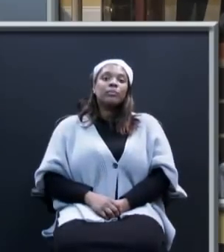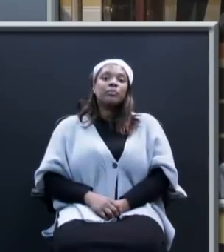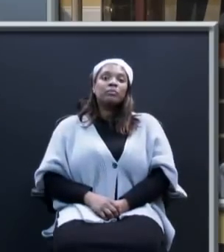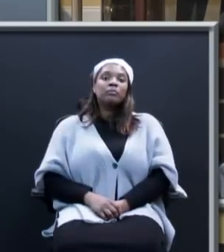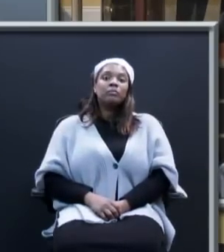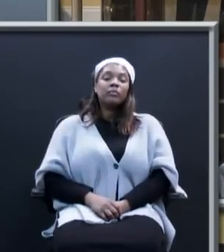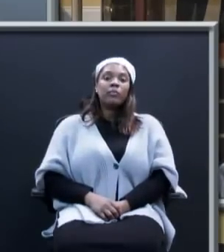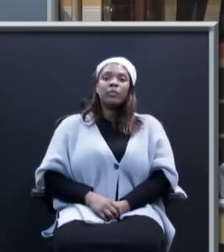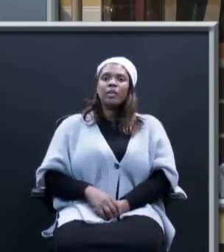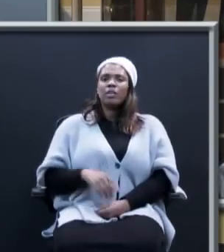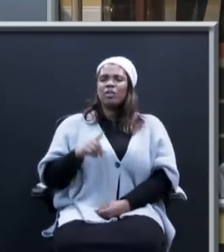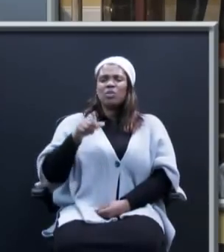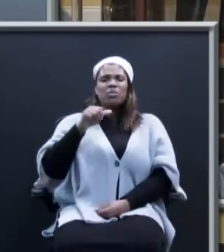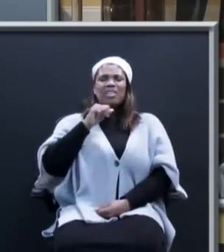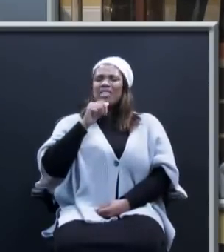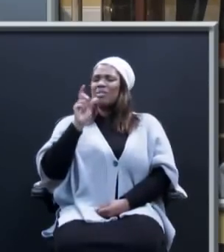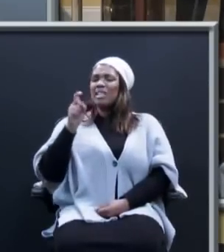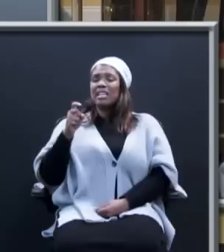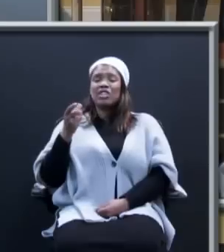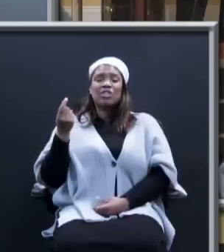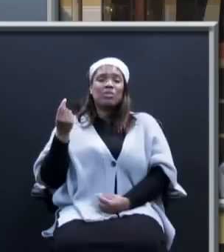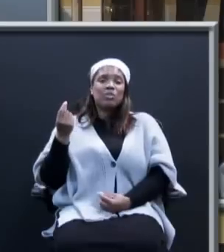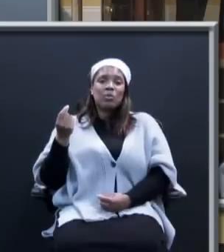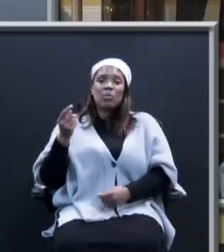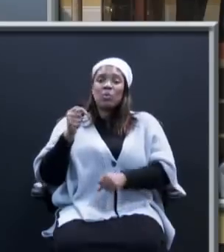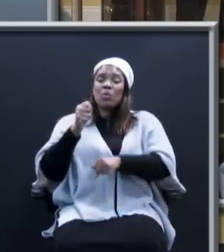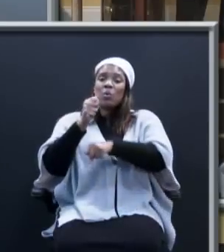through rituals.